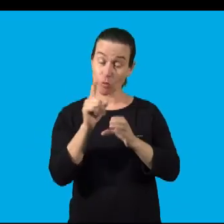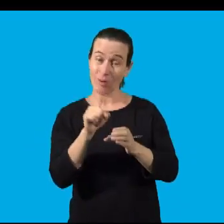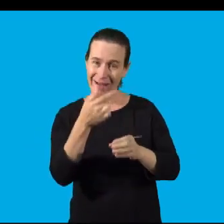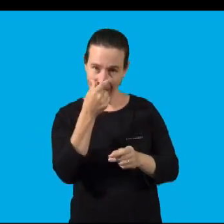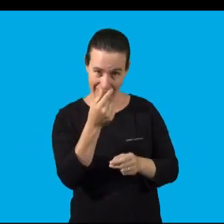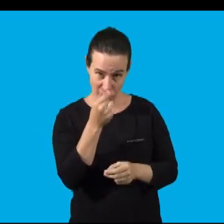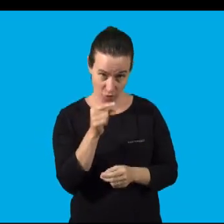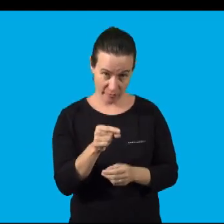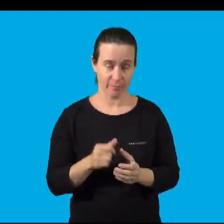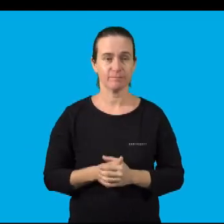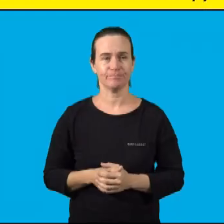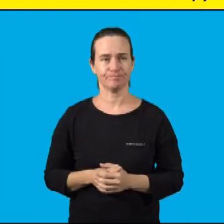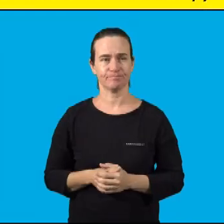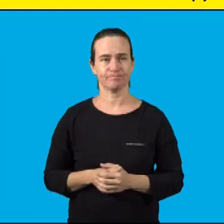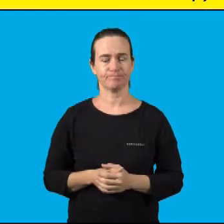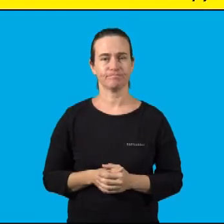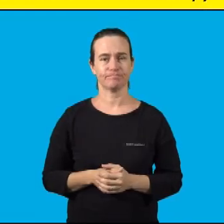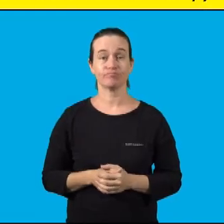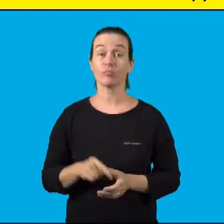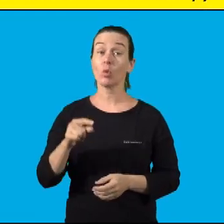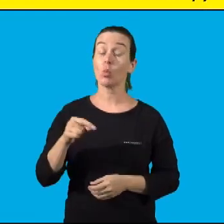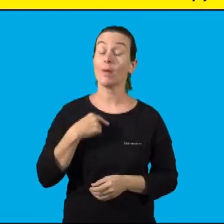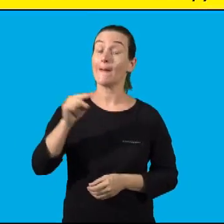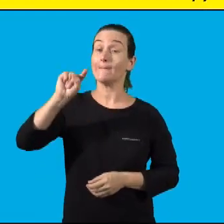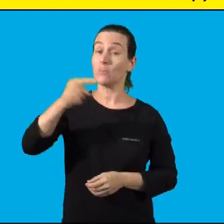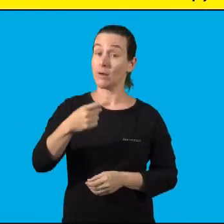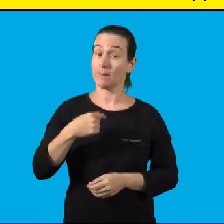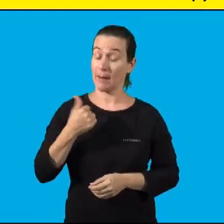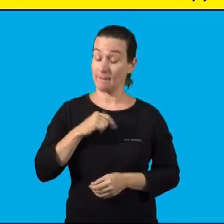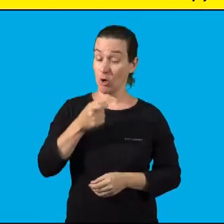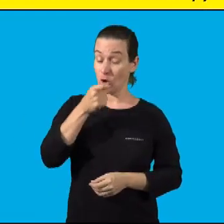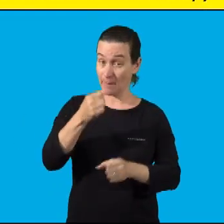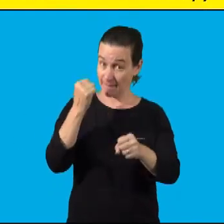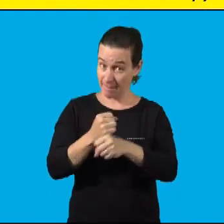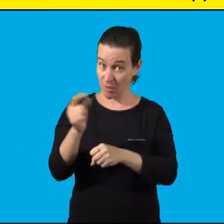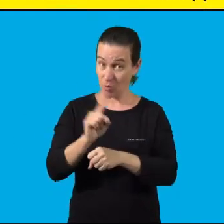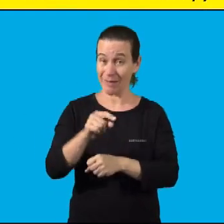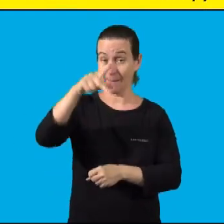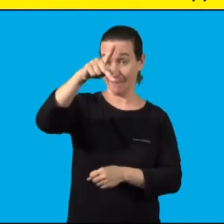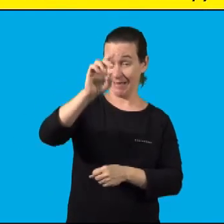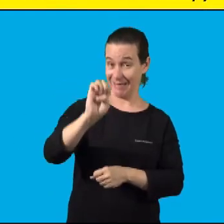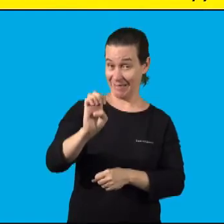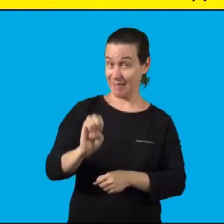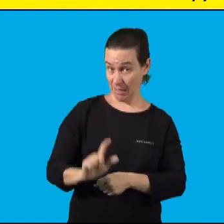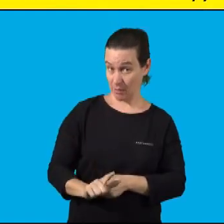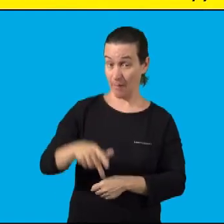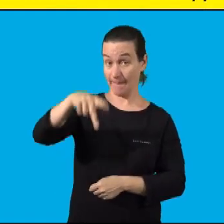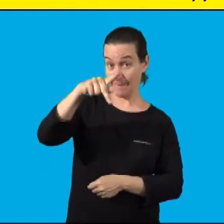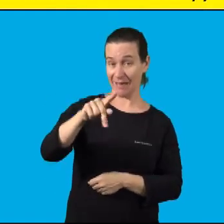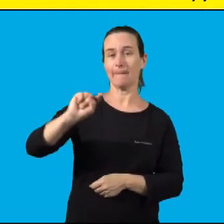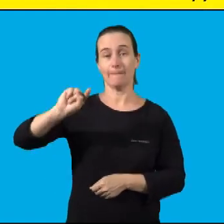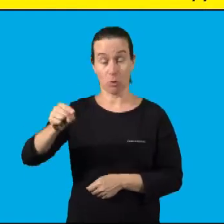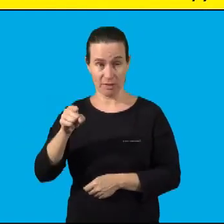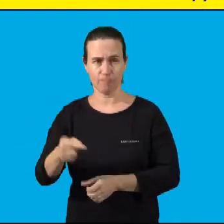the handkerchief, right? The point. So we are using the PEE or the Peel method,